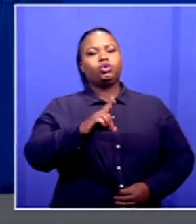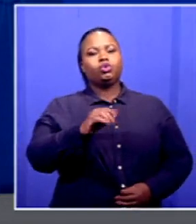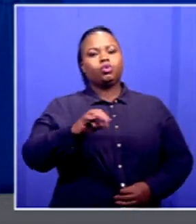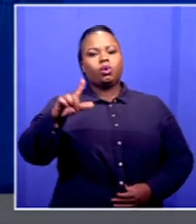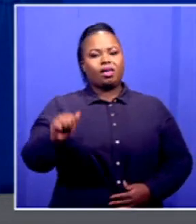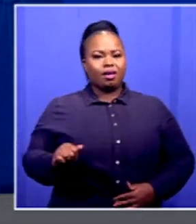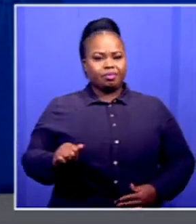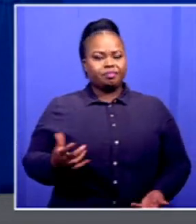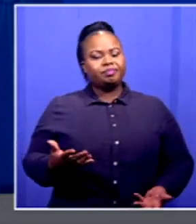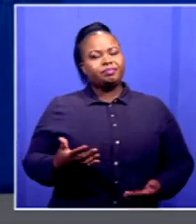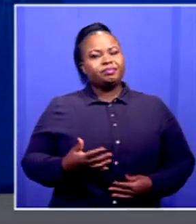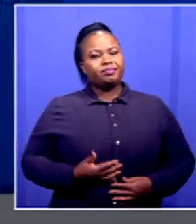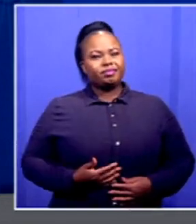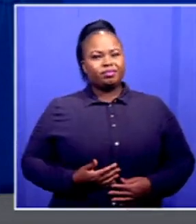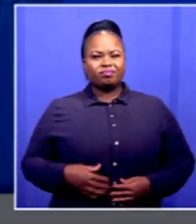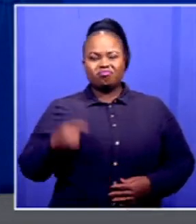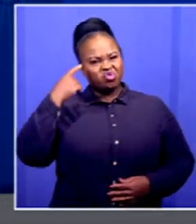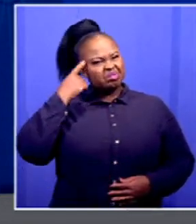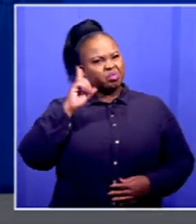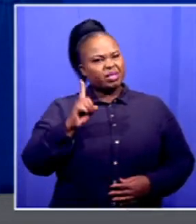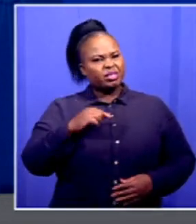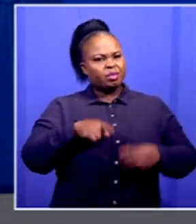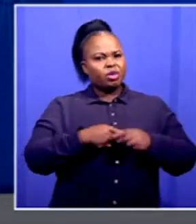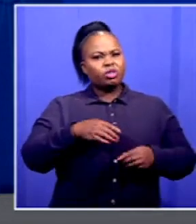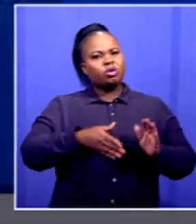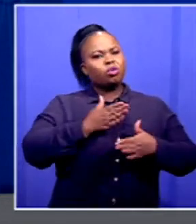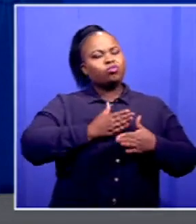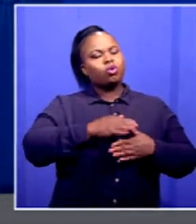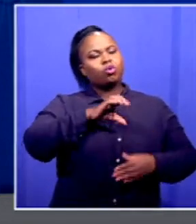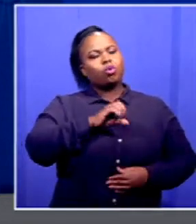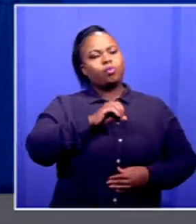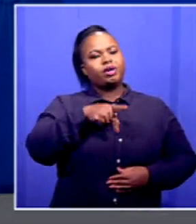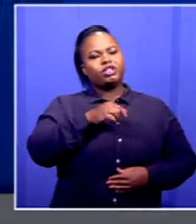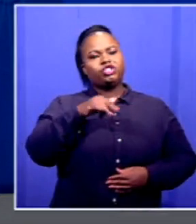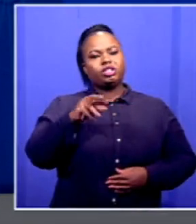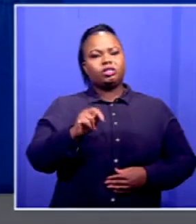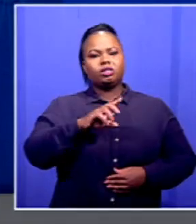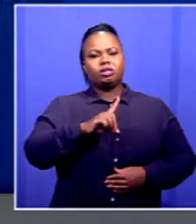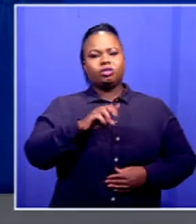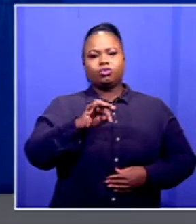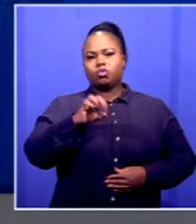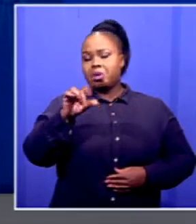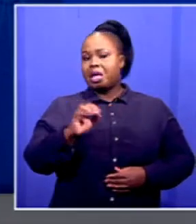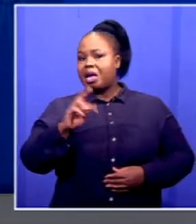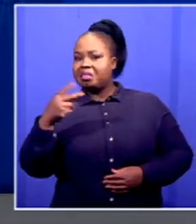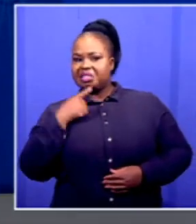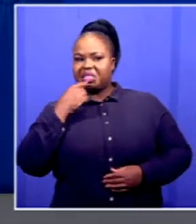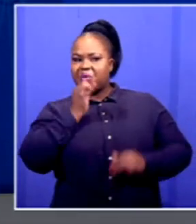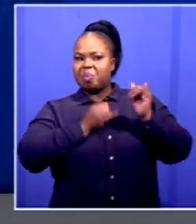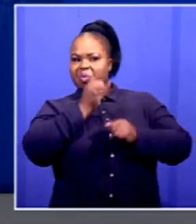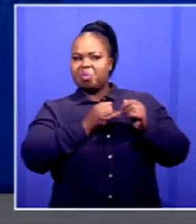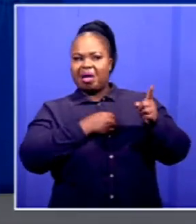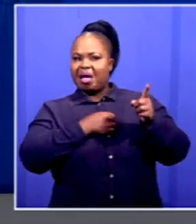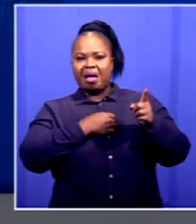Dudula, and, your thoughts on Operation Dudula and, some criticizing that movement